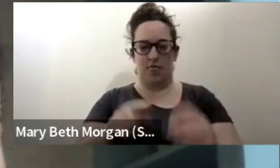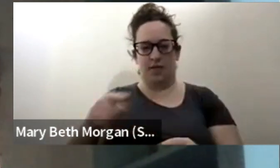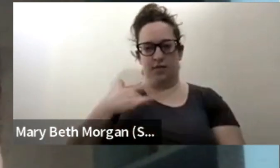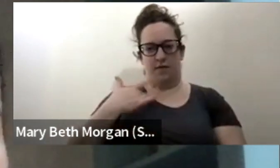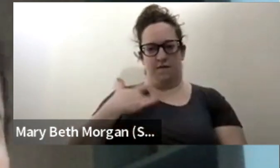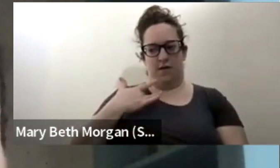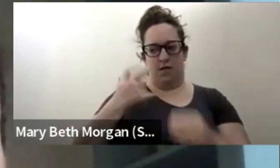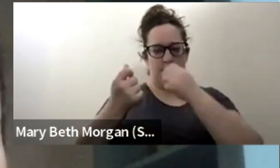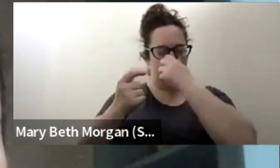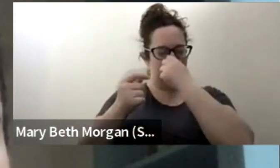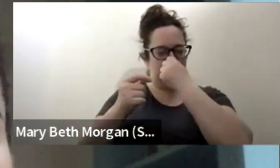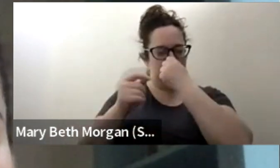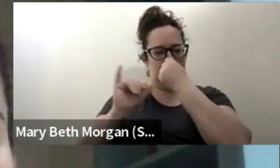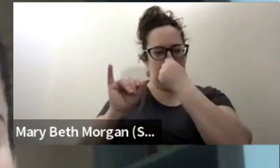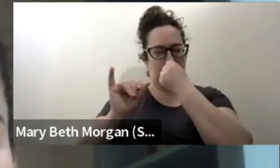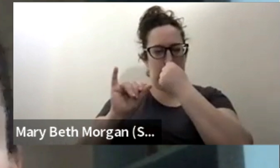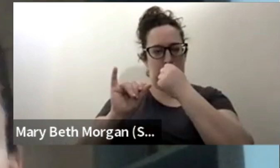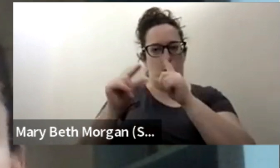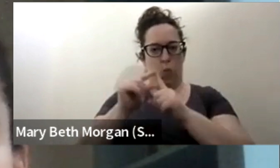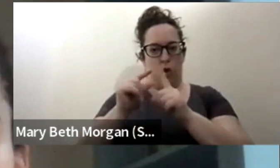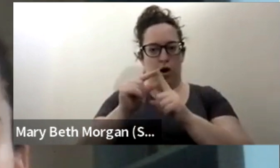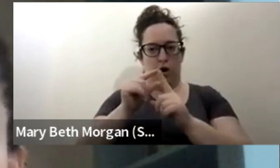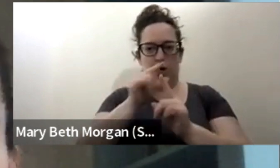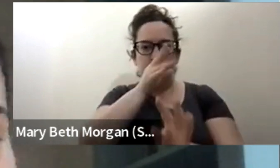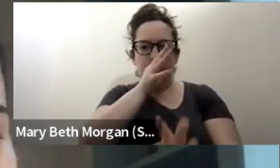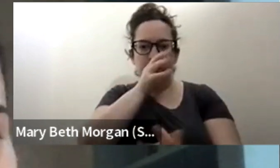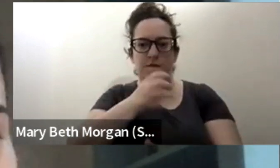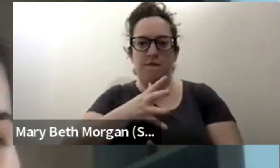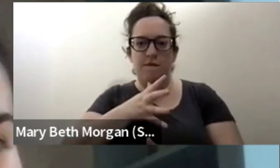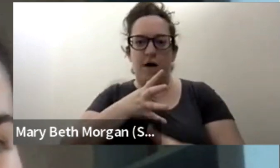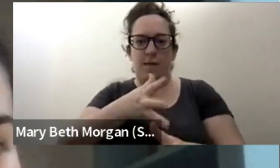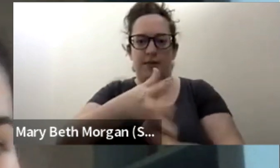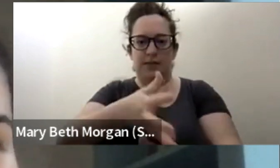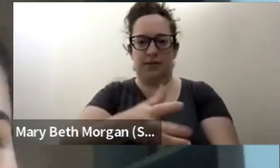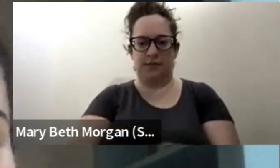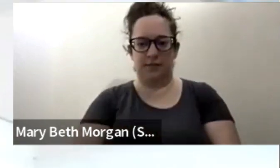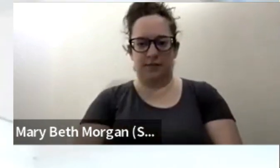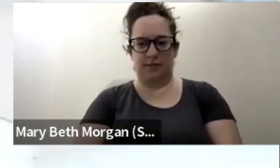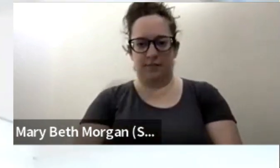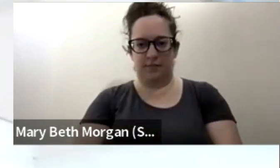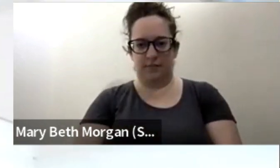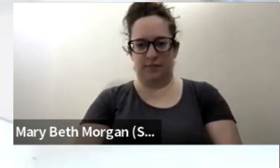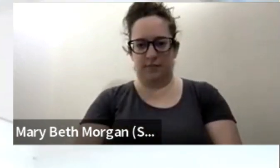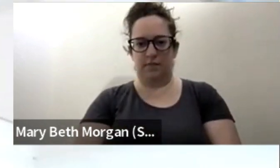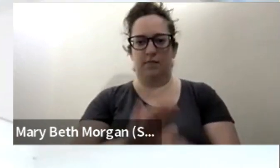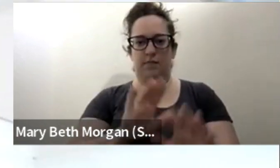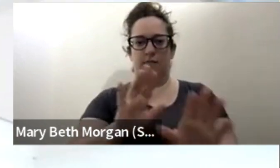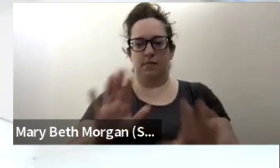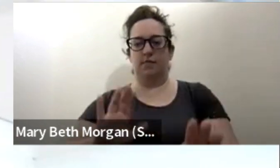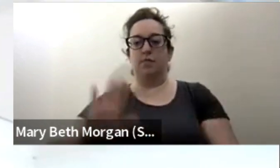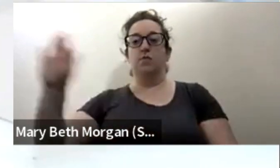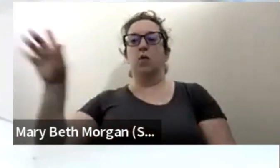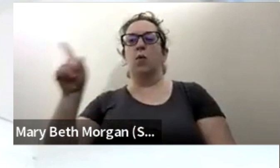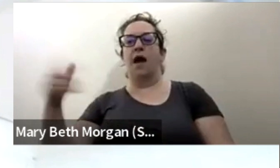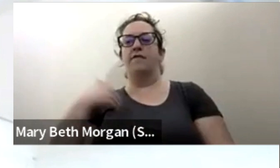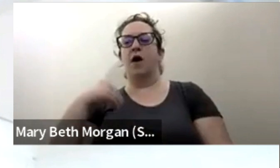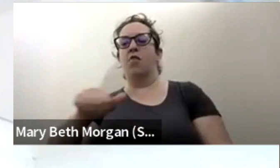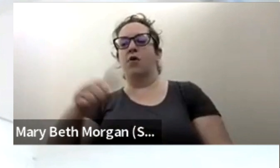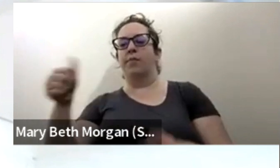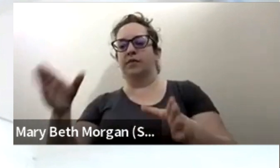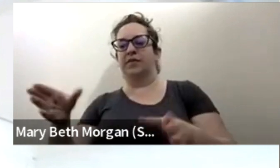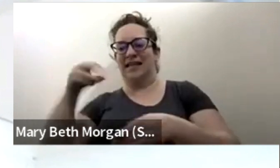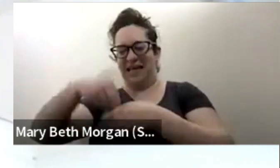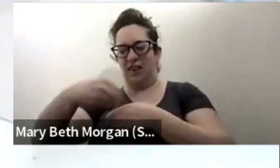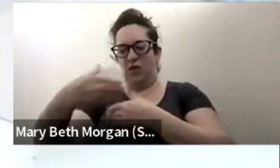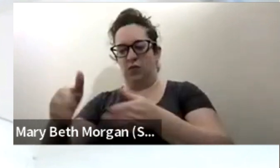But this is probably going to be a bit of word vomit because I'm not entirely sure how to word it. We've got one person to deal with just here, and then we'll